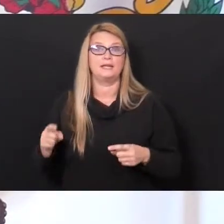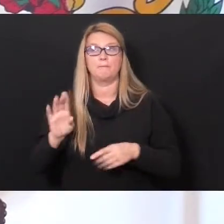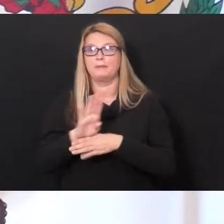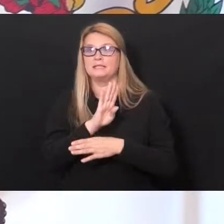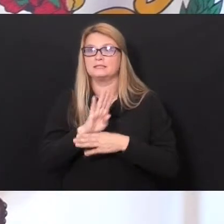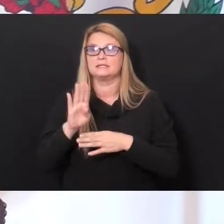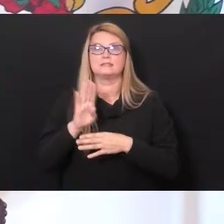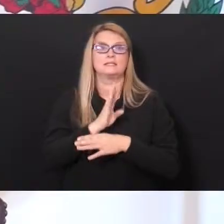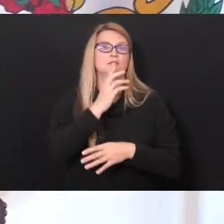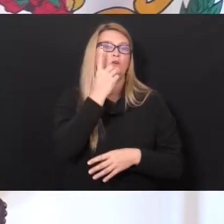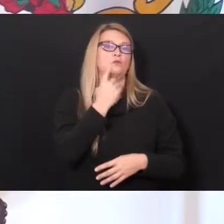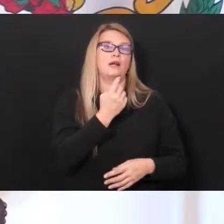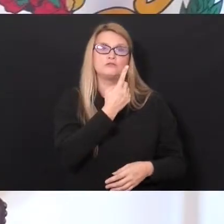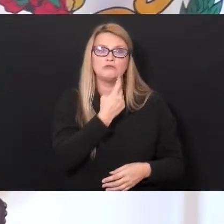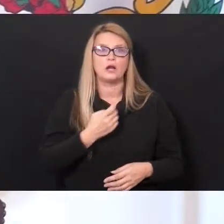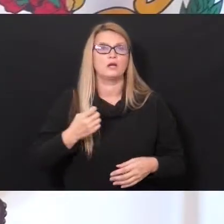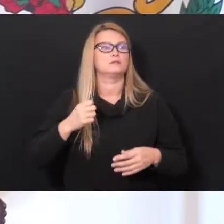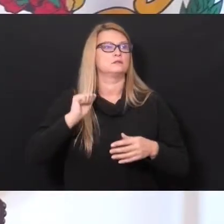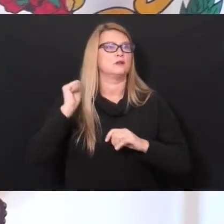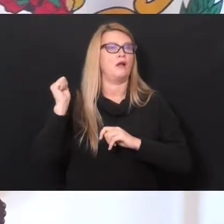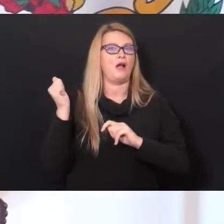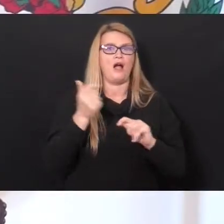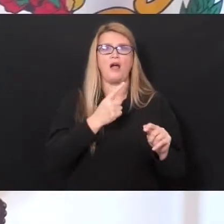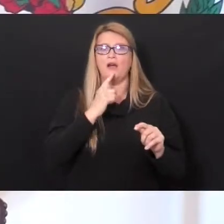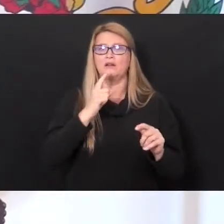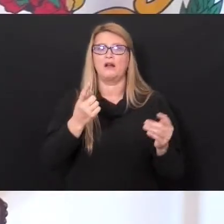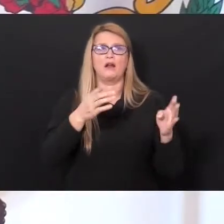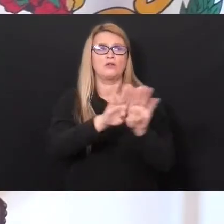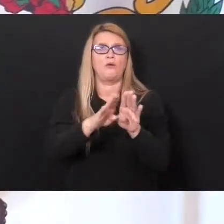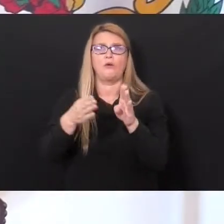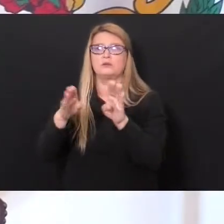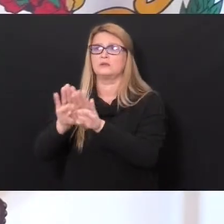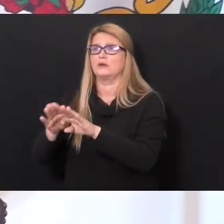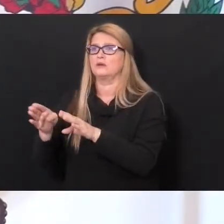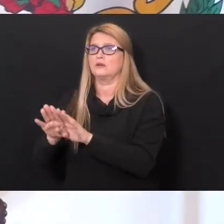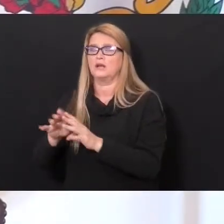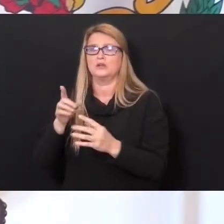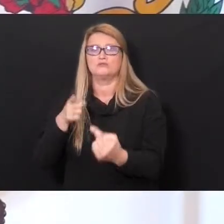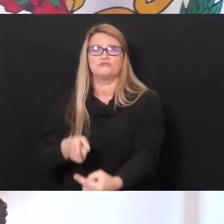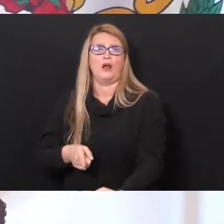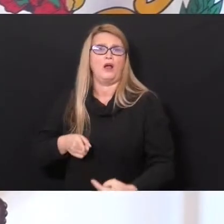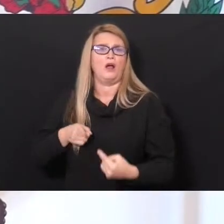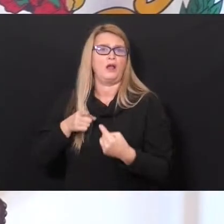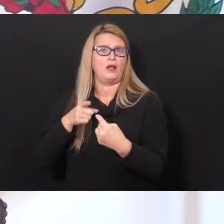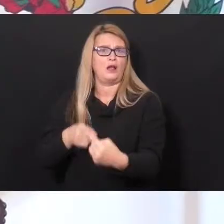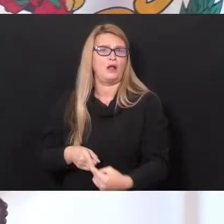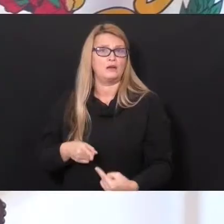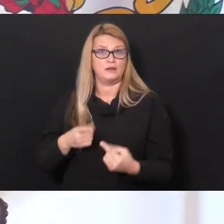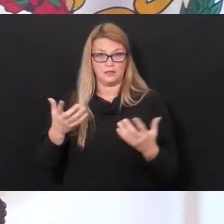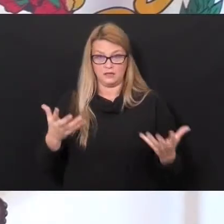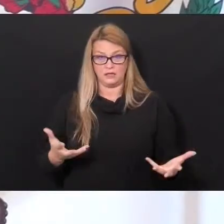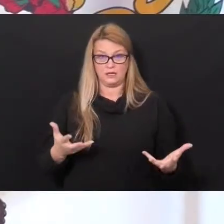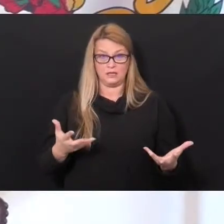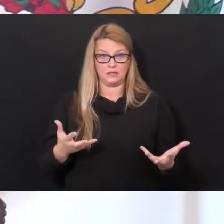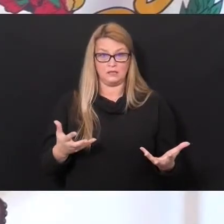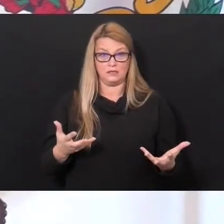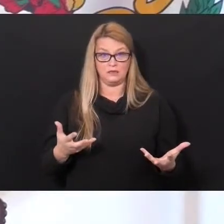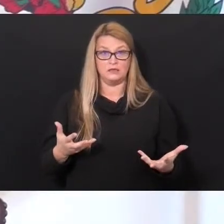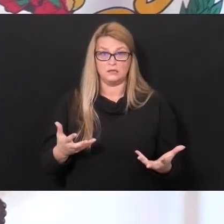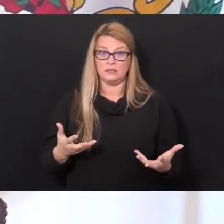businesses, restaurants, and everything that are just folding all over the place. And this thing has been a cannonball to